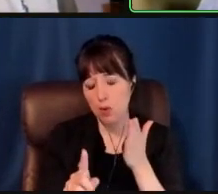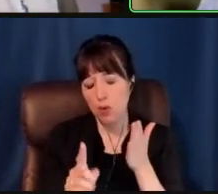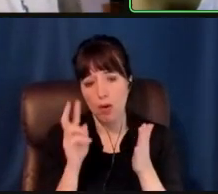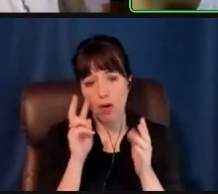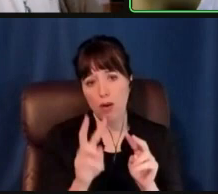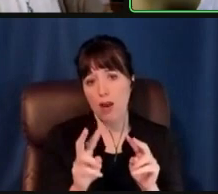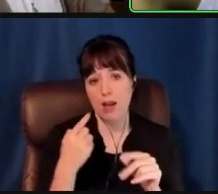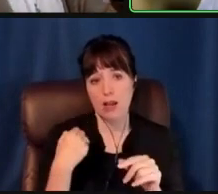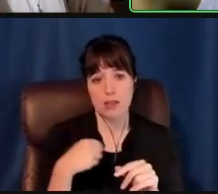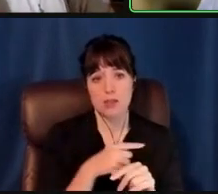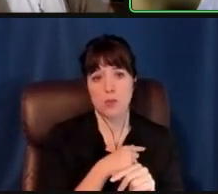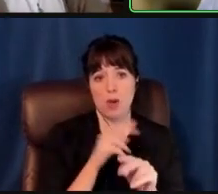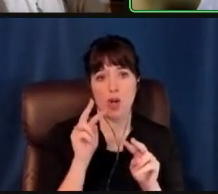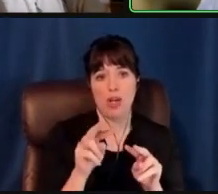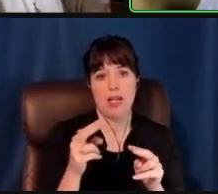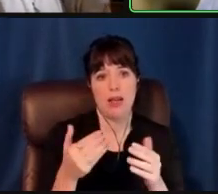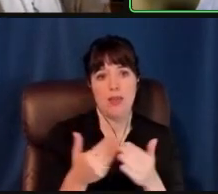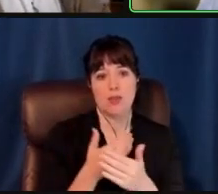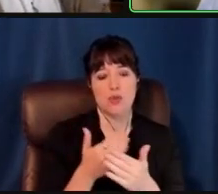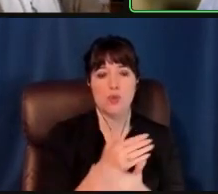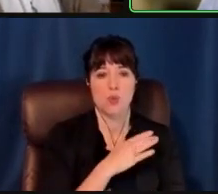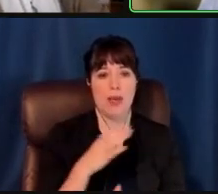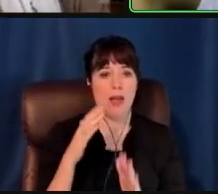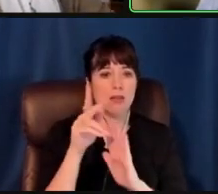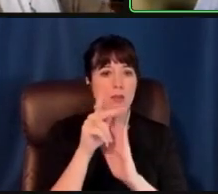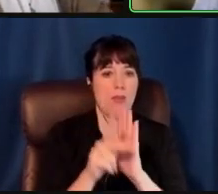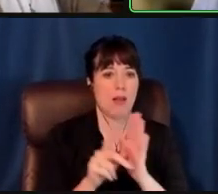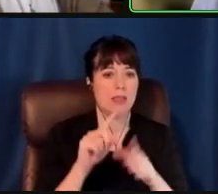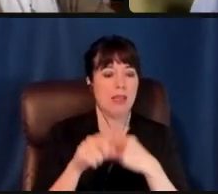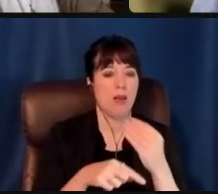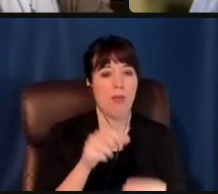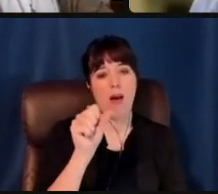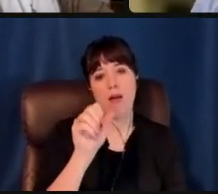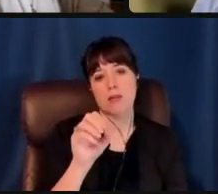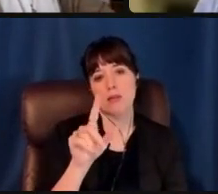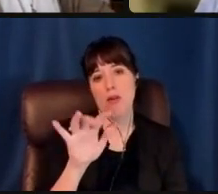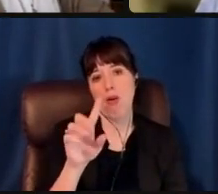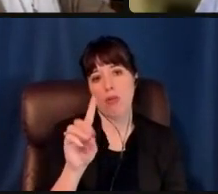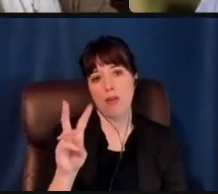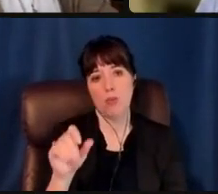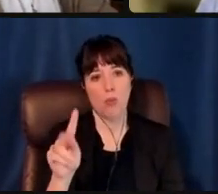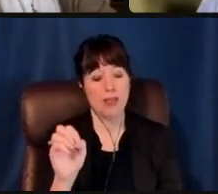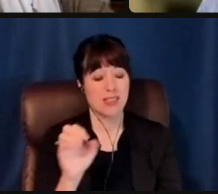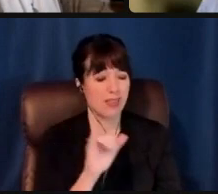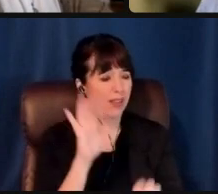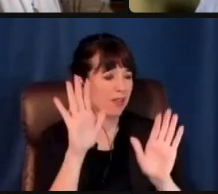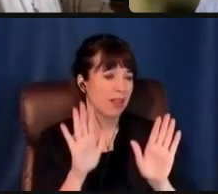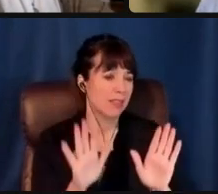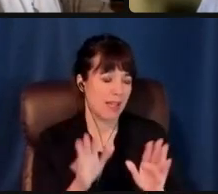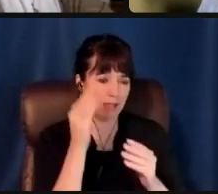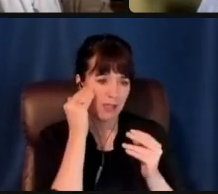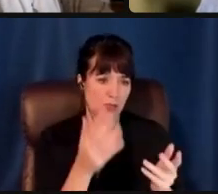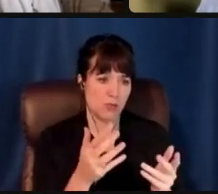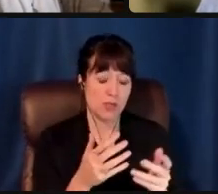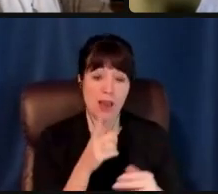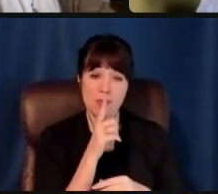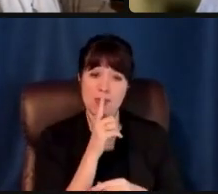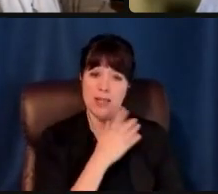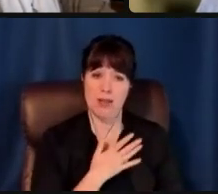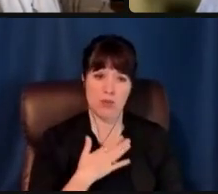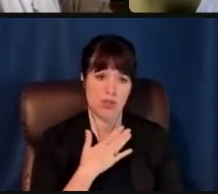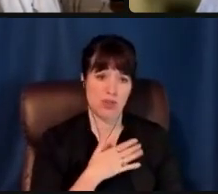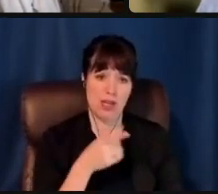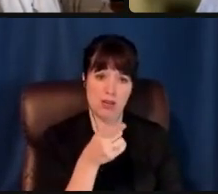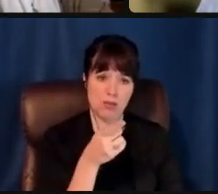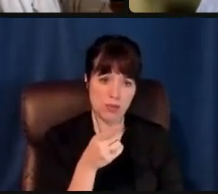we're looking at this new council policy on solid waste. That's fantastic news. And I really appreciate you taking